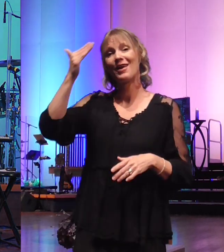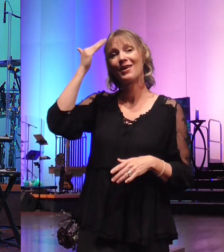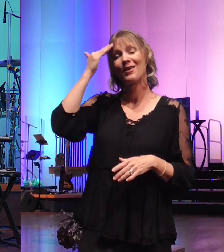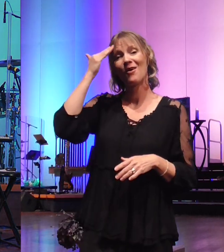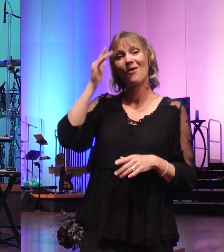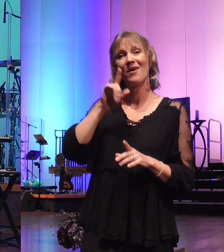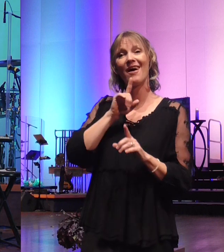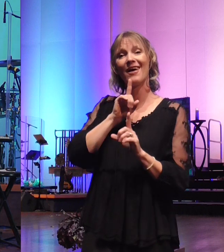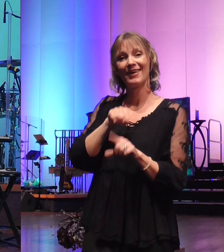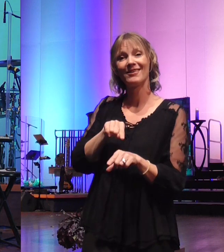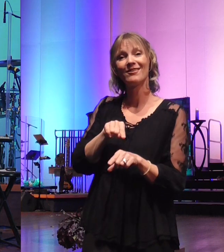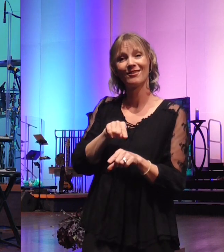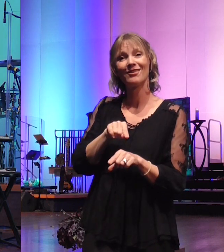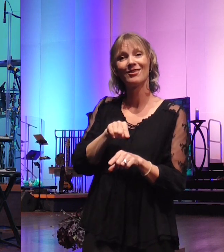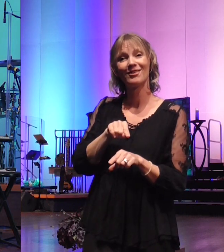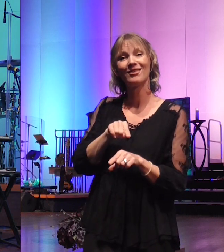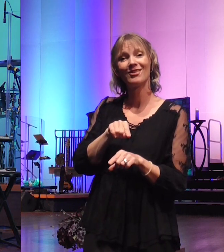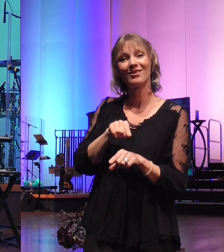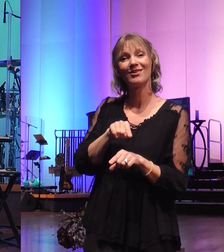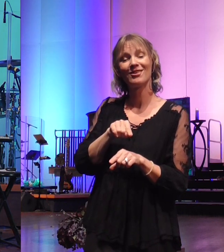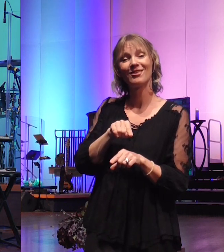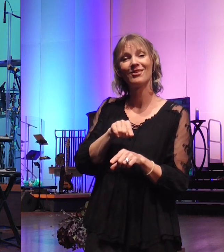here.